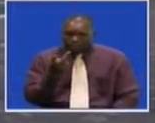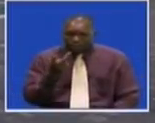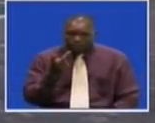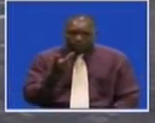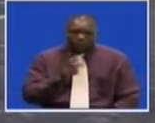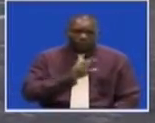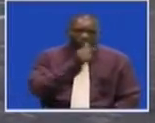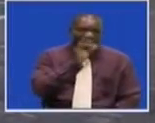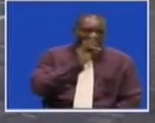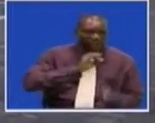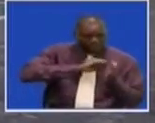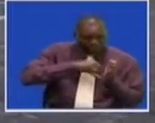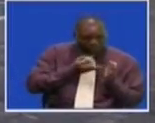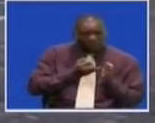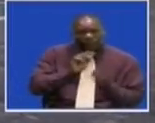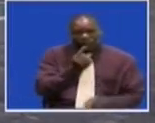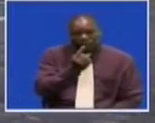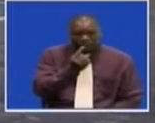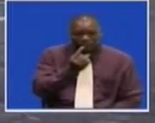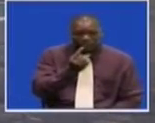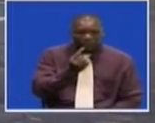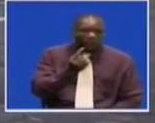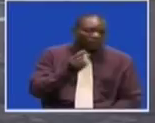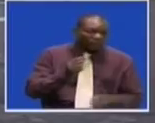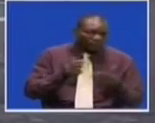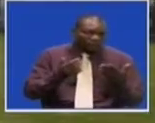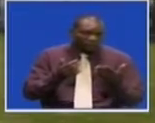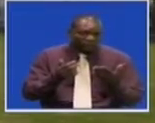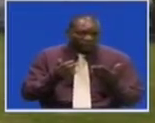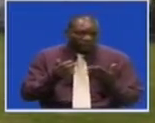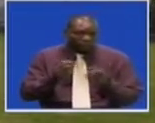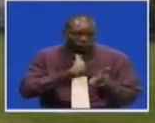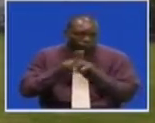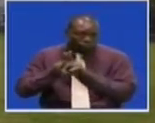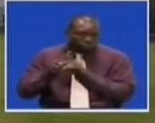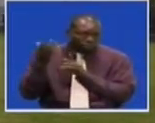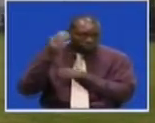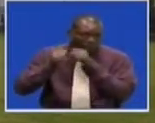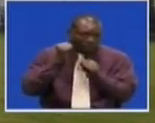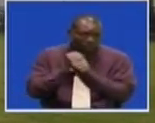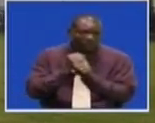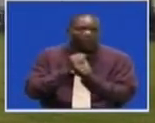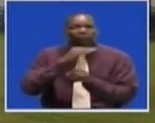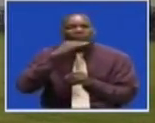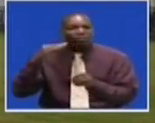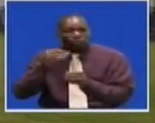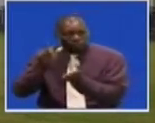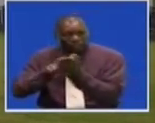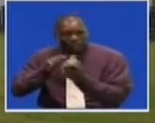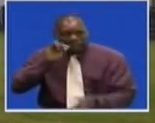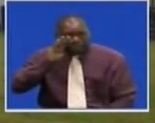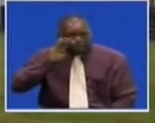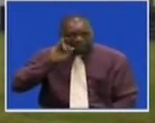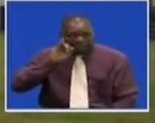January 1, 2018 and January 31st, 2019, alleged to have concealed a farm in Ibex Hill in Lusaka on